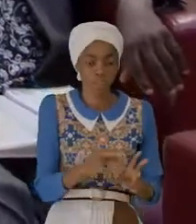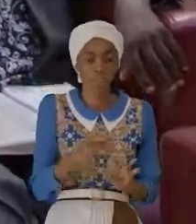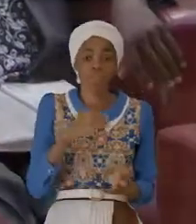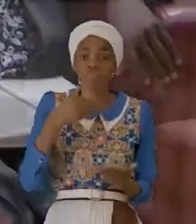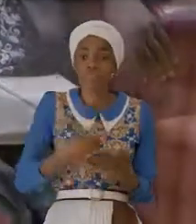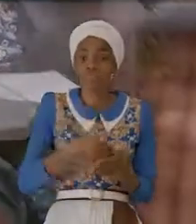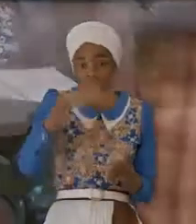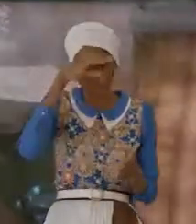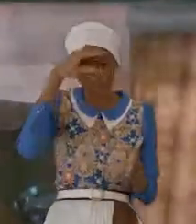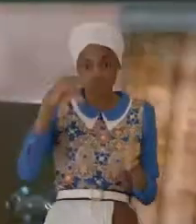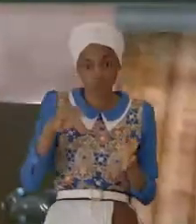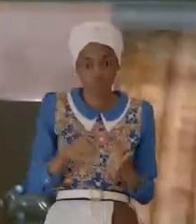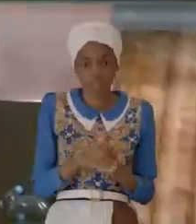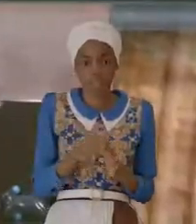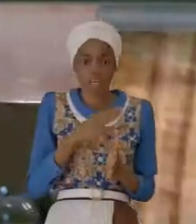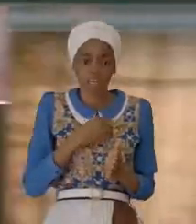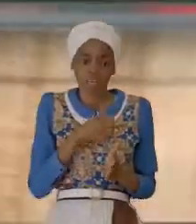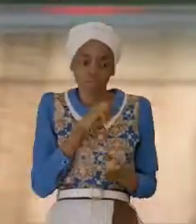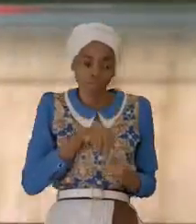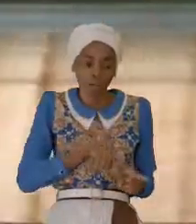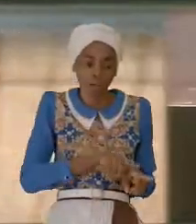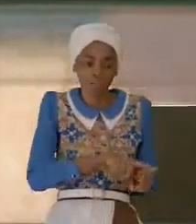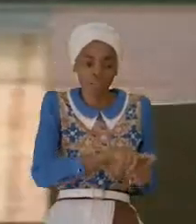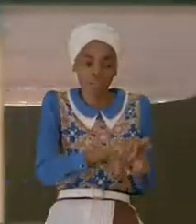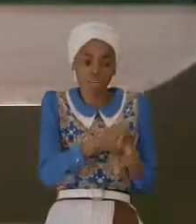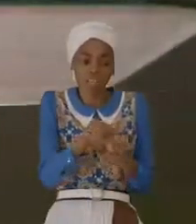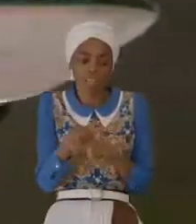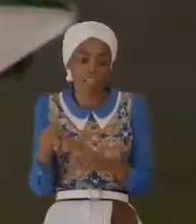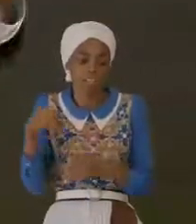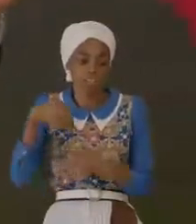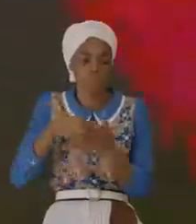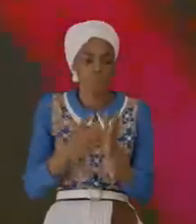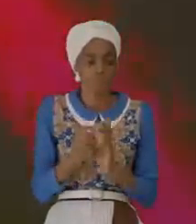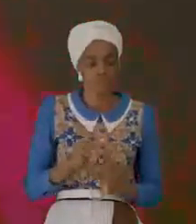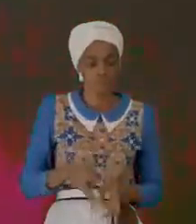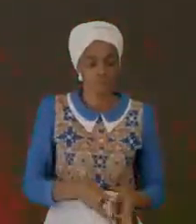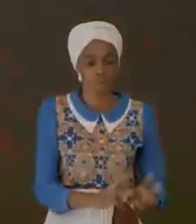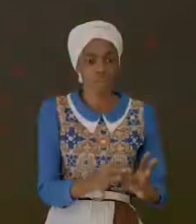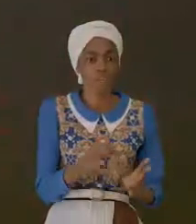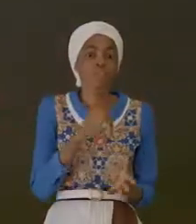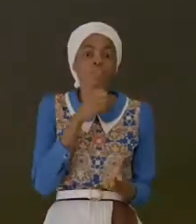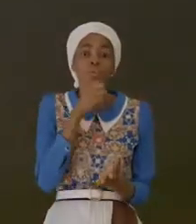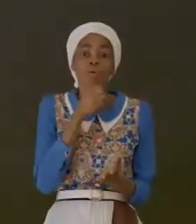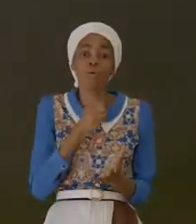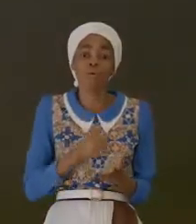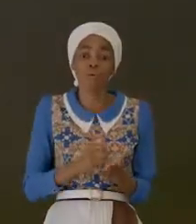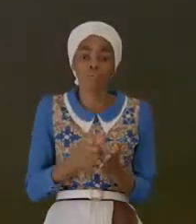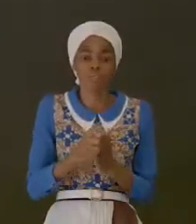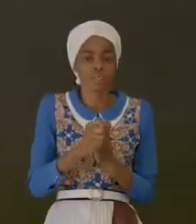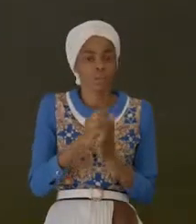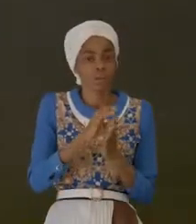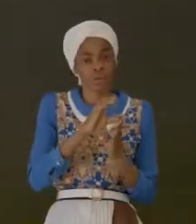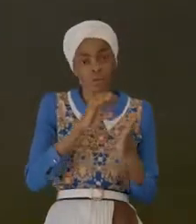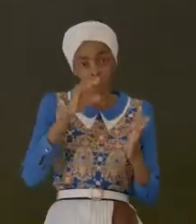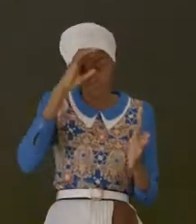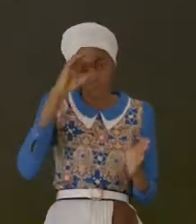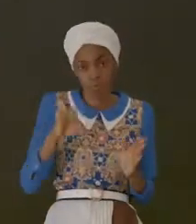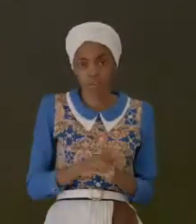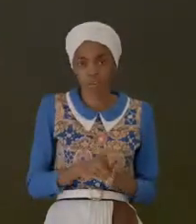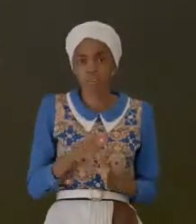and your village off into the lane of the old Covenant you are bringing in